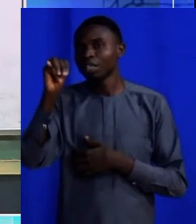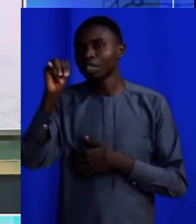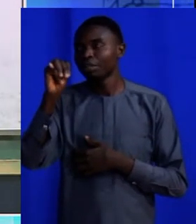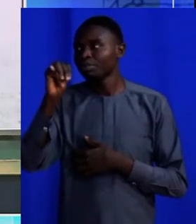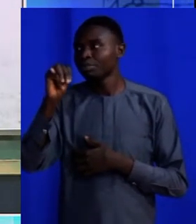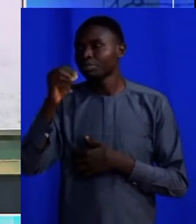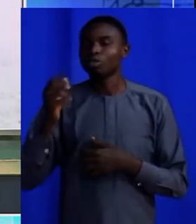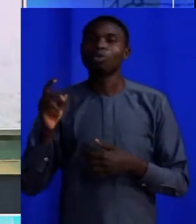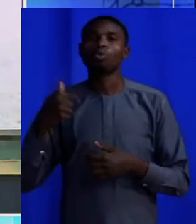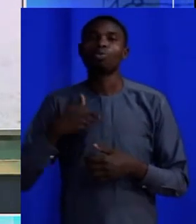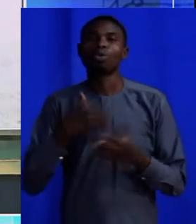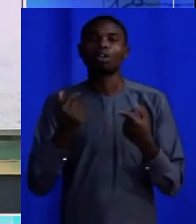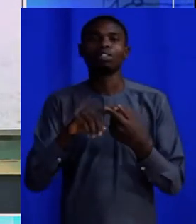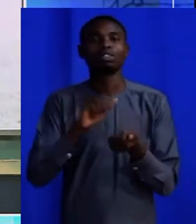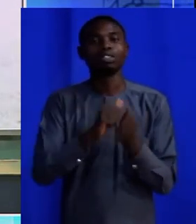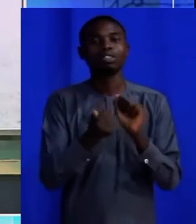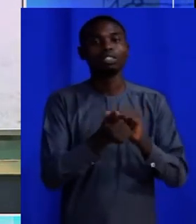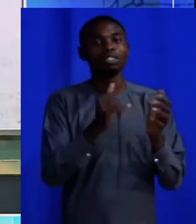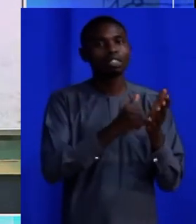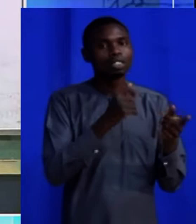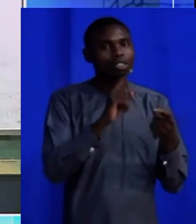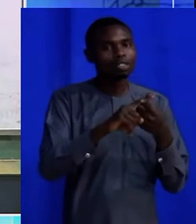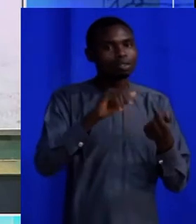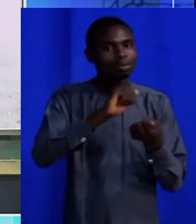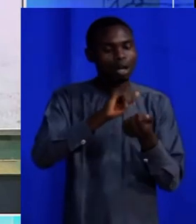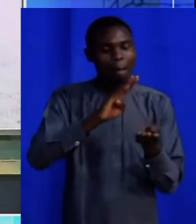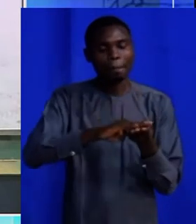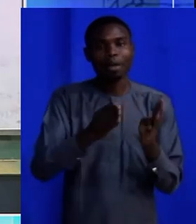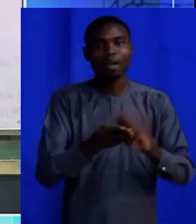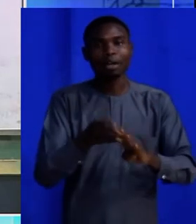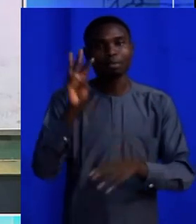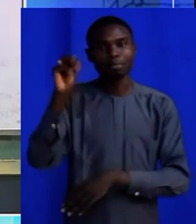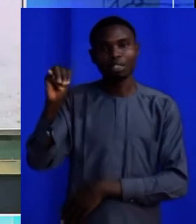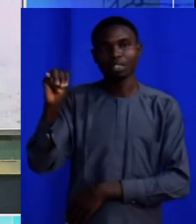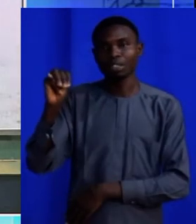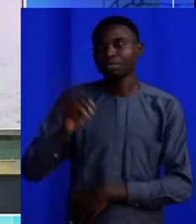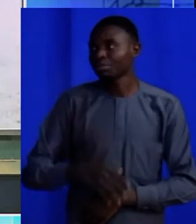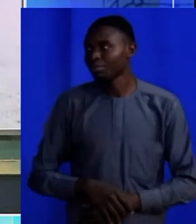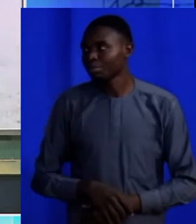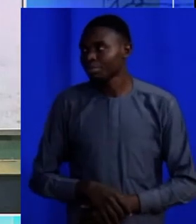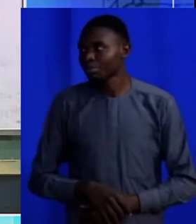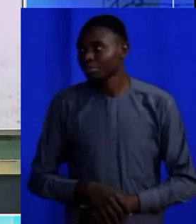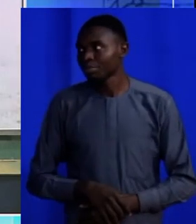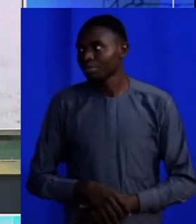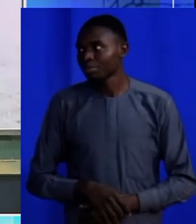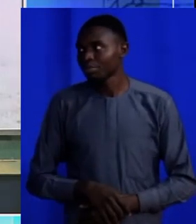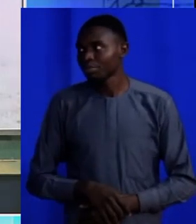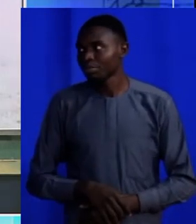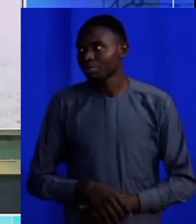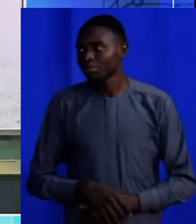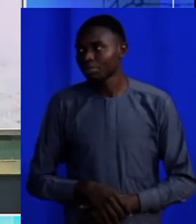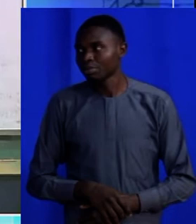in examinations, you may not get the uses. You may get importance. You may see